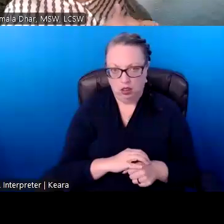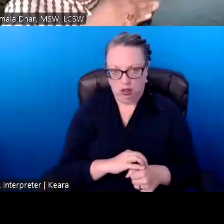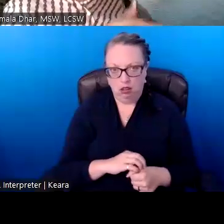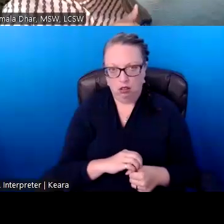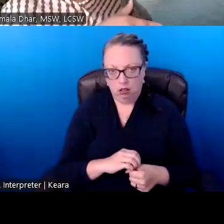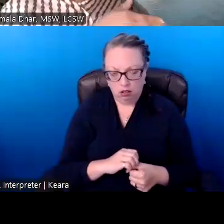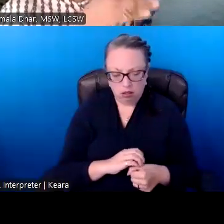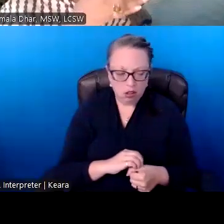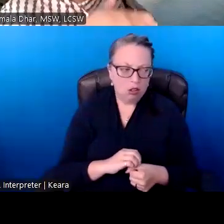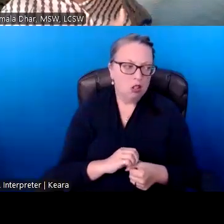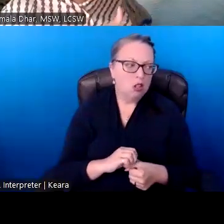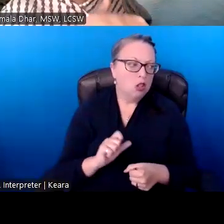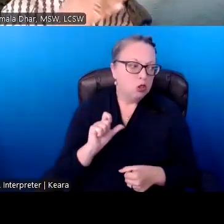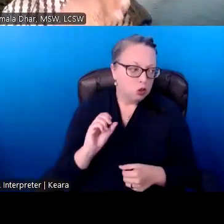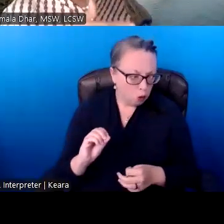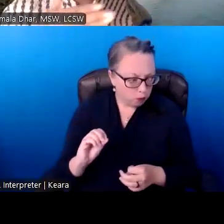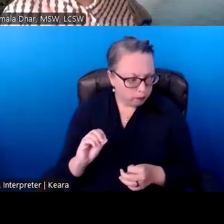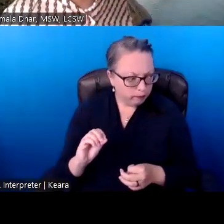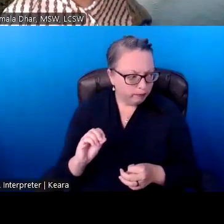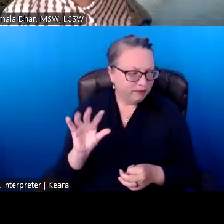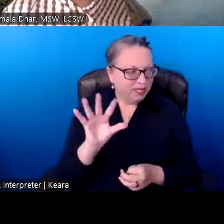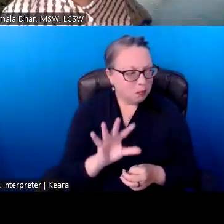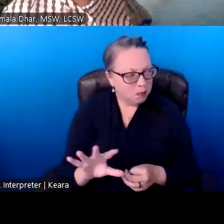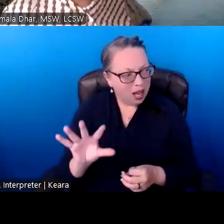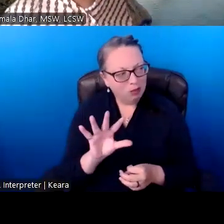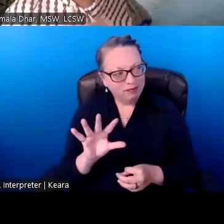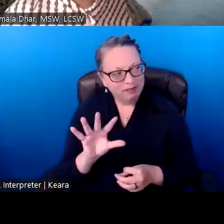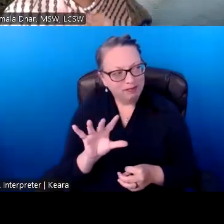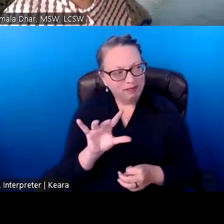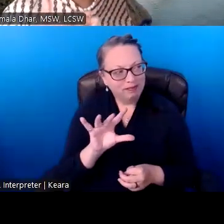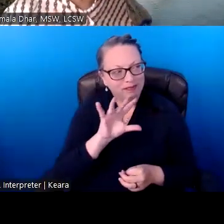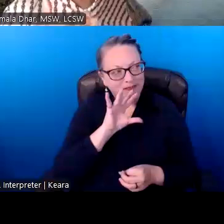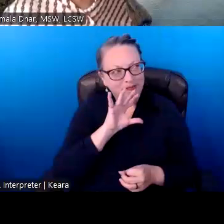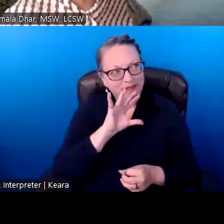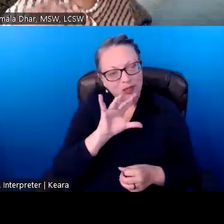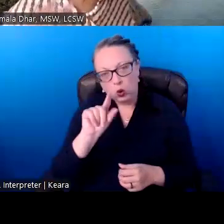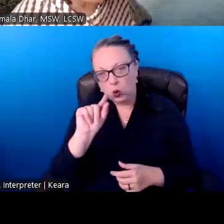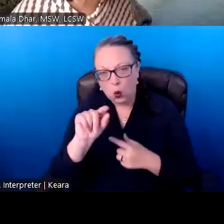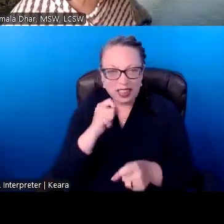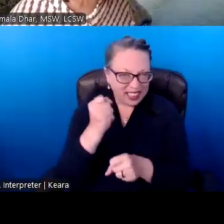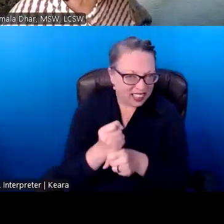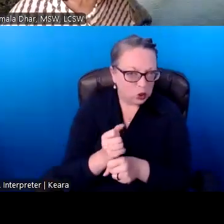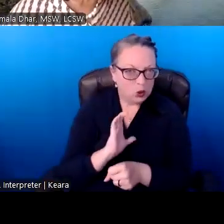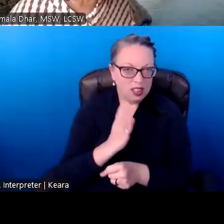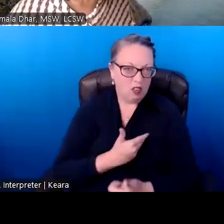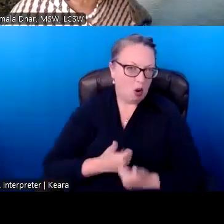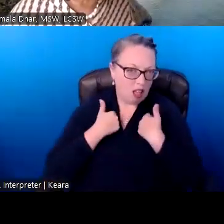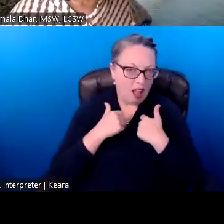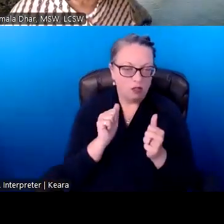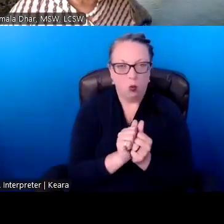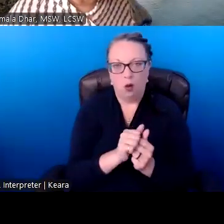So we are leading, about 20 years of our life with 1, 2, 3, 4, even 5 chronic